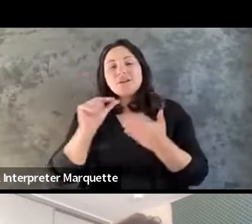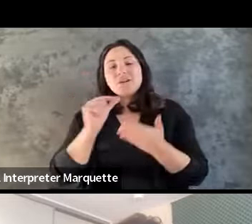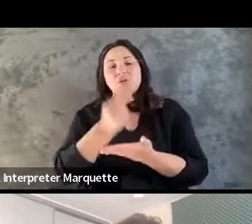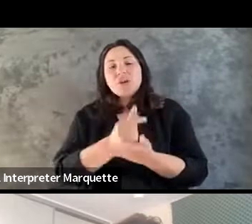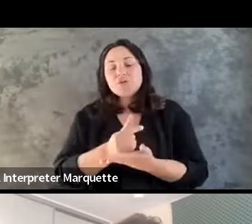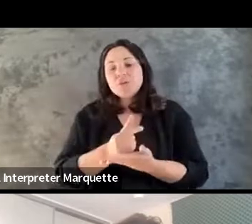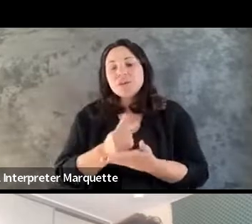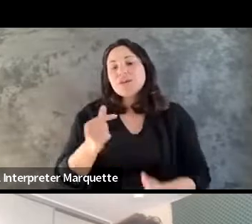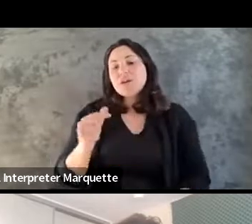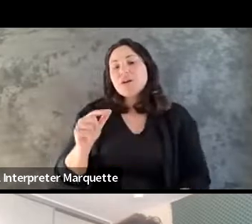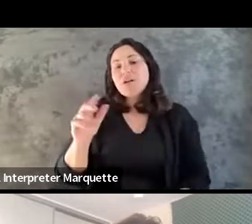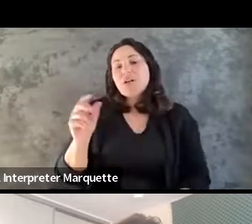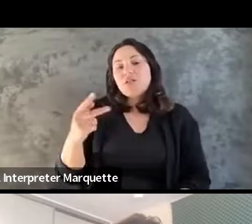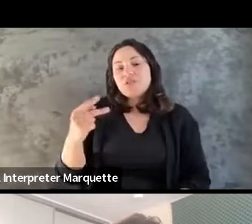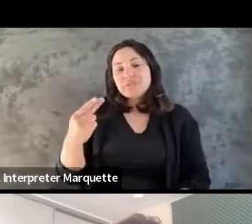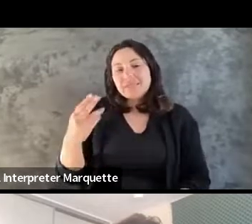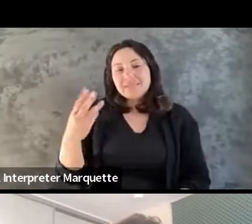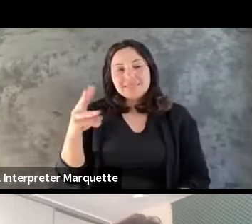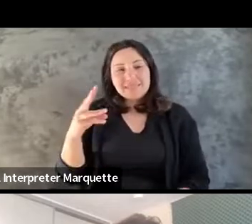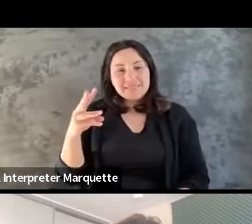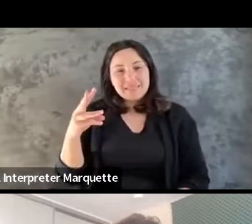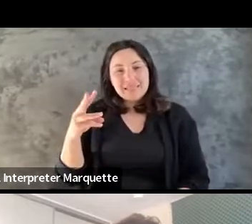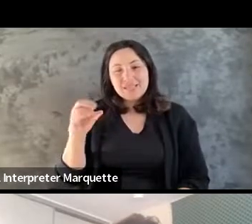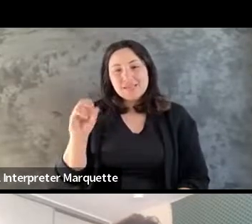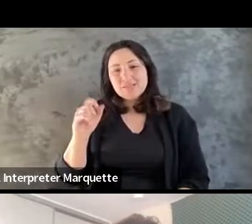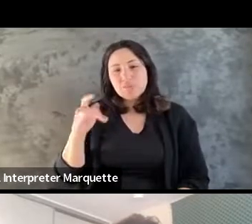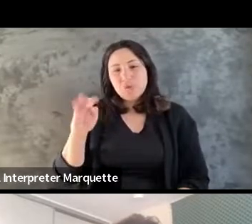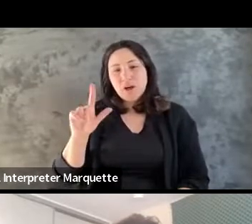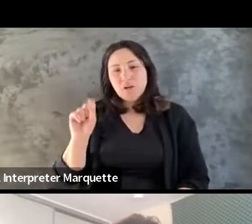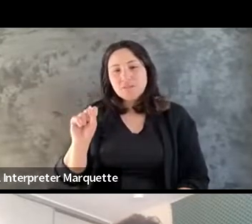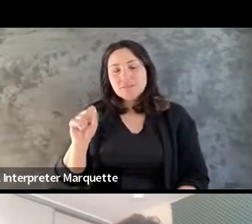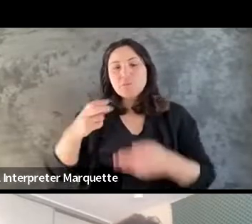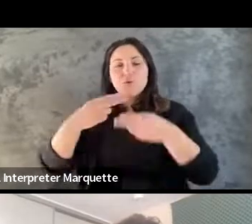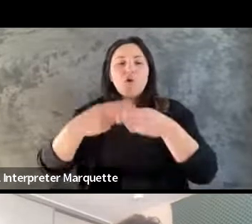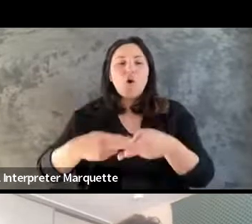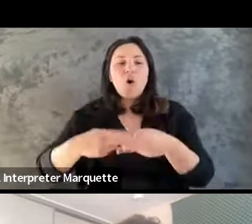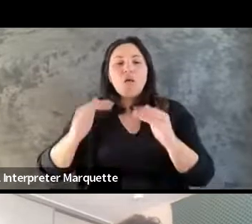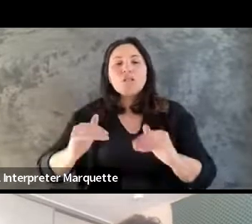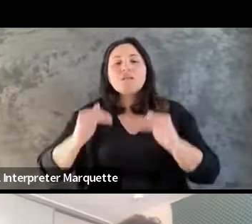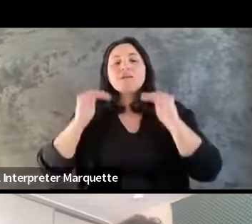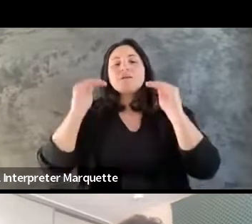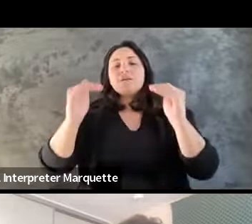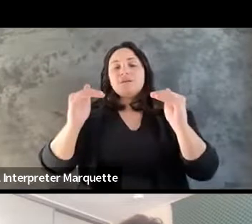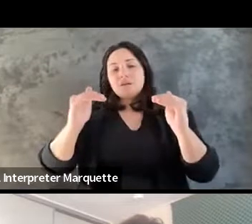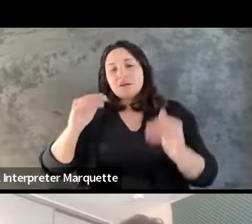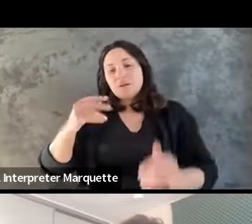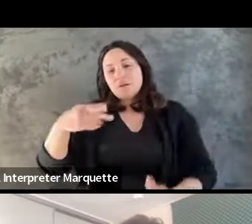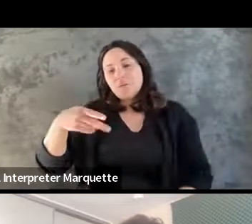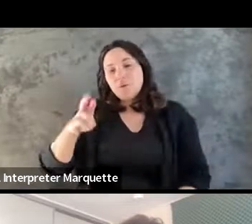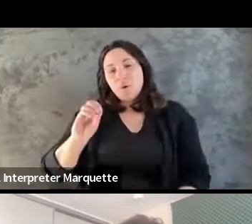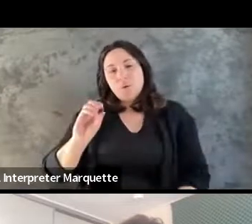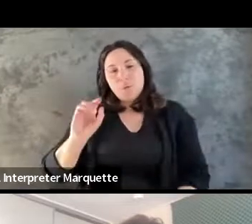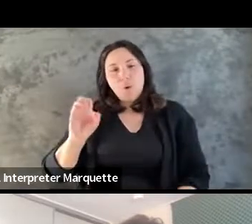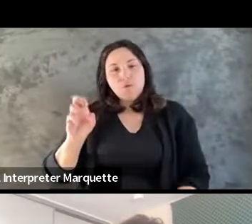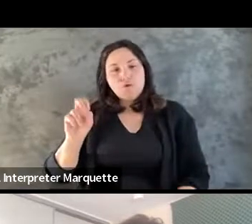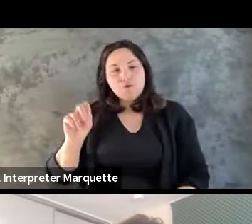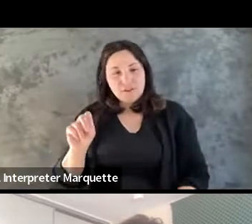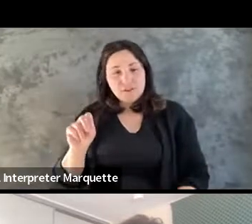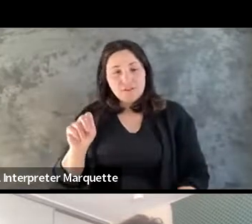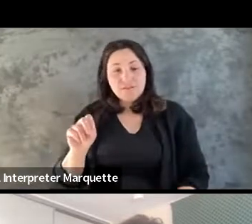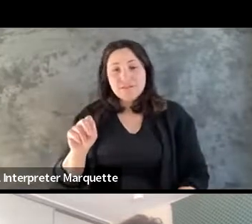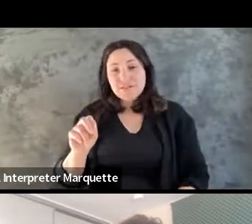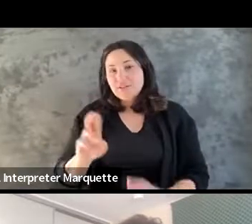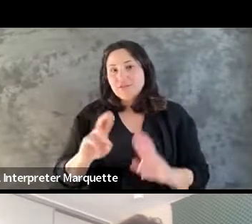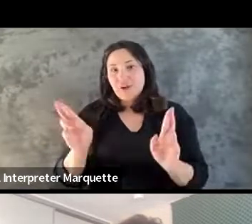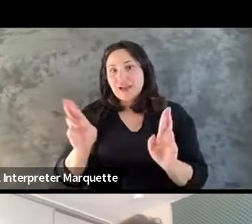Spreckles Theater for our 8th graders as we celebrate their transition to the next step, a huge step for them